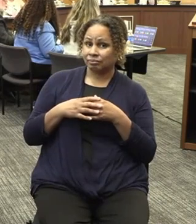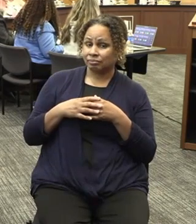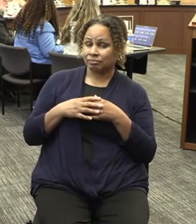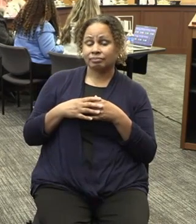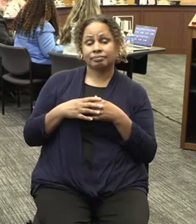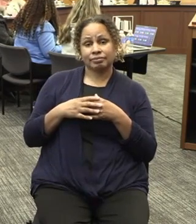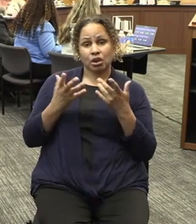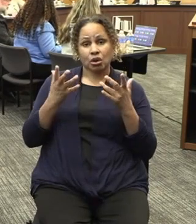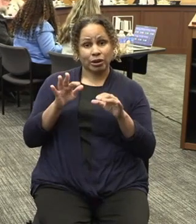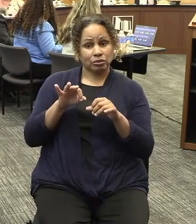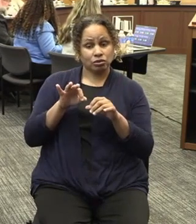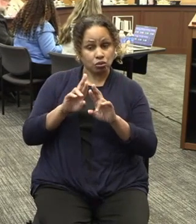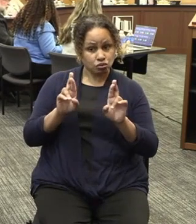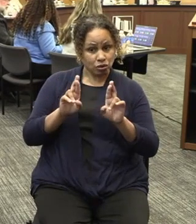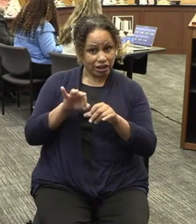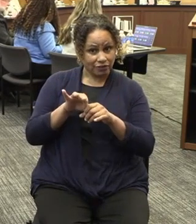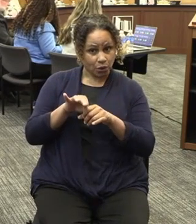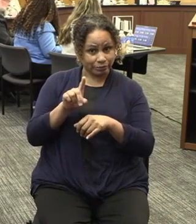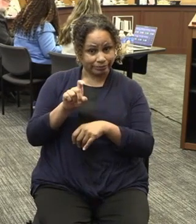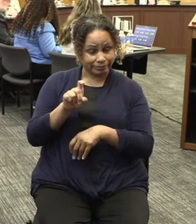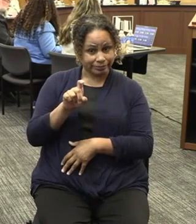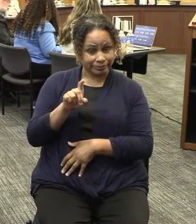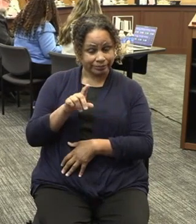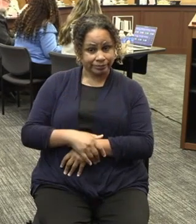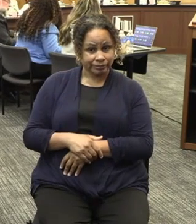We are ready to vote, please.